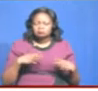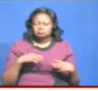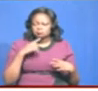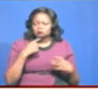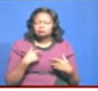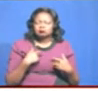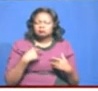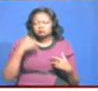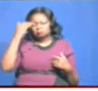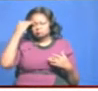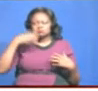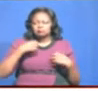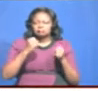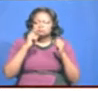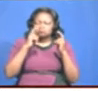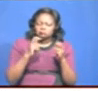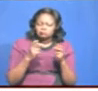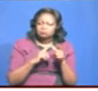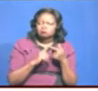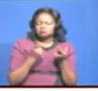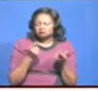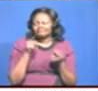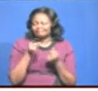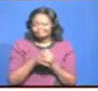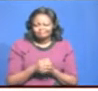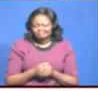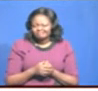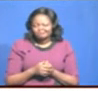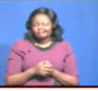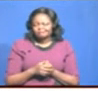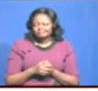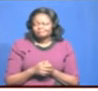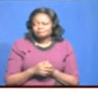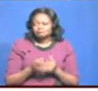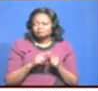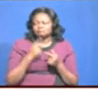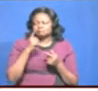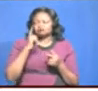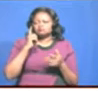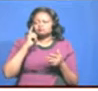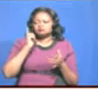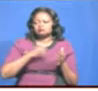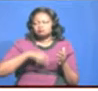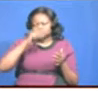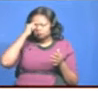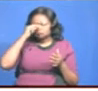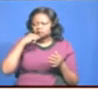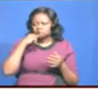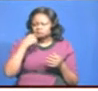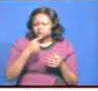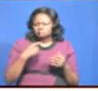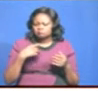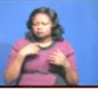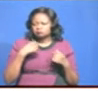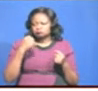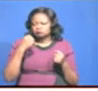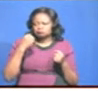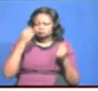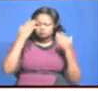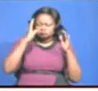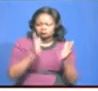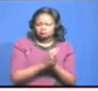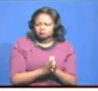mental health issues. If you look at that statistic and you look at the figures that the government gives to the mental health awareness and mental